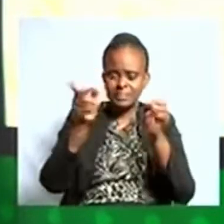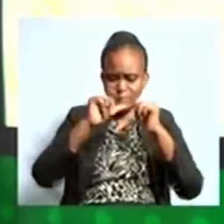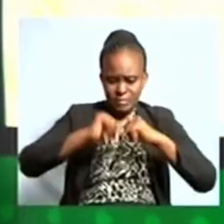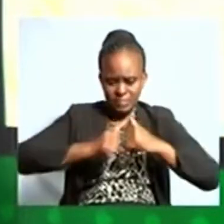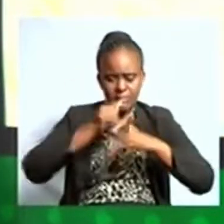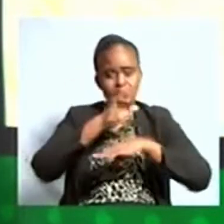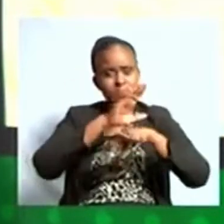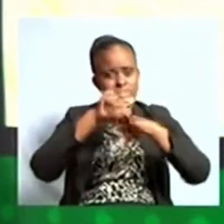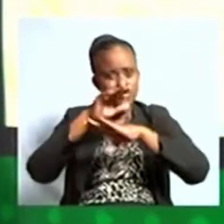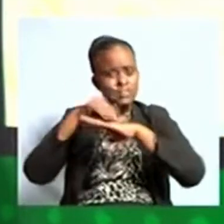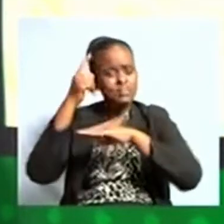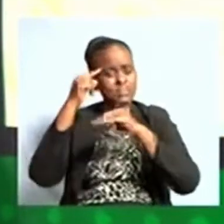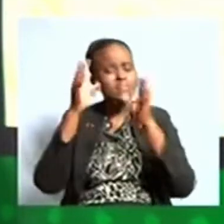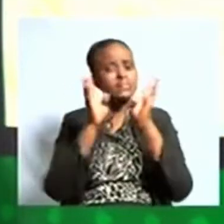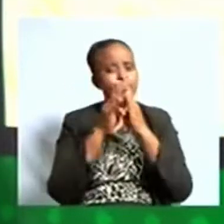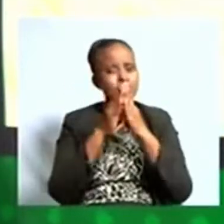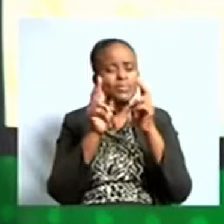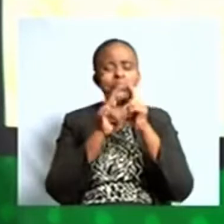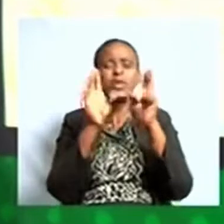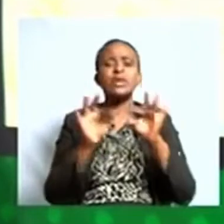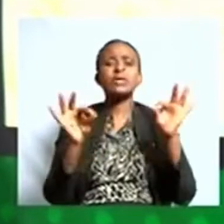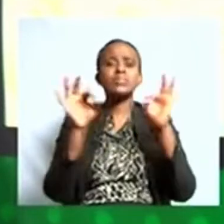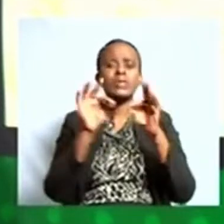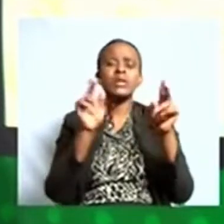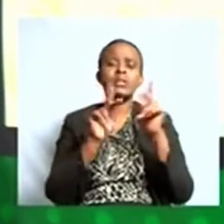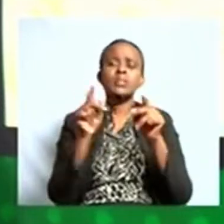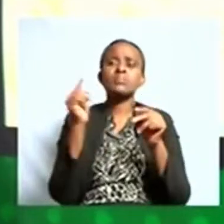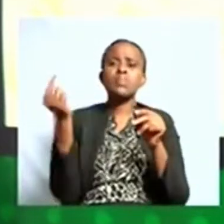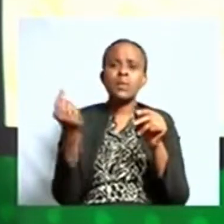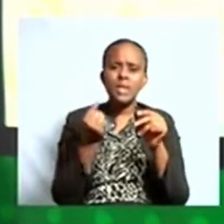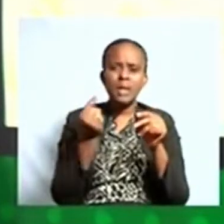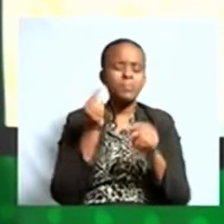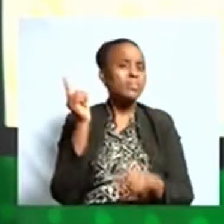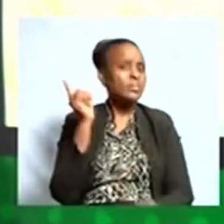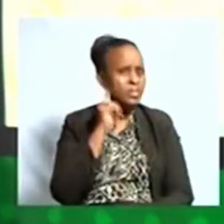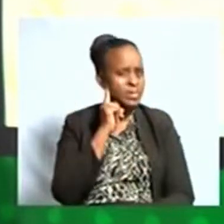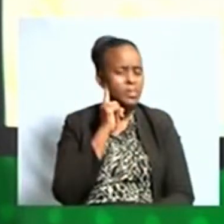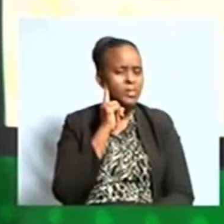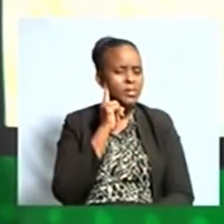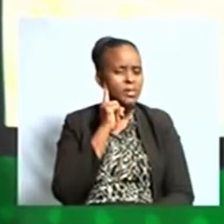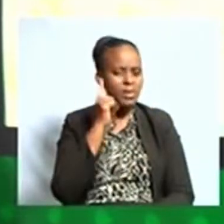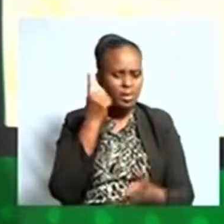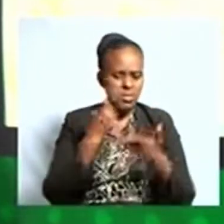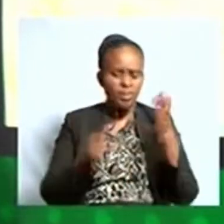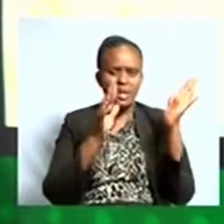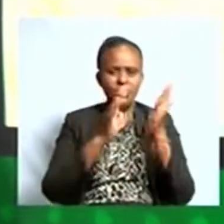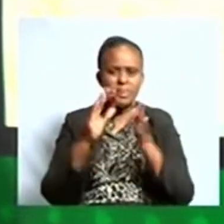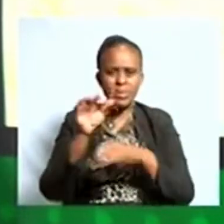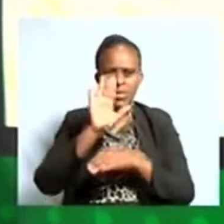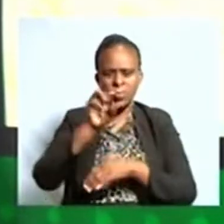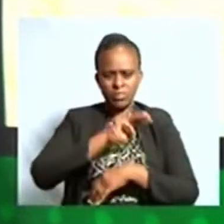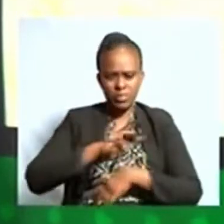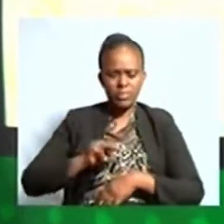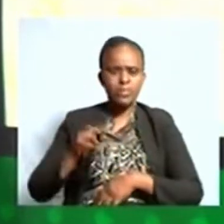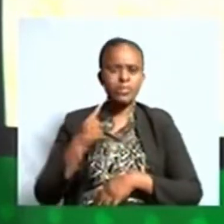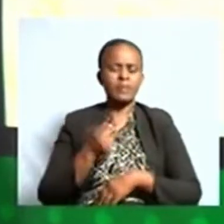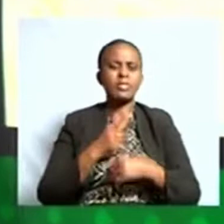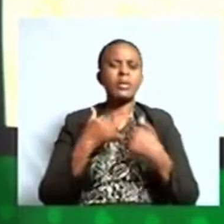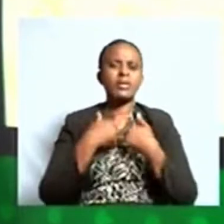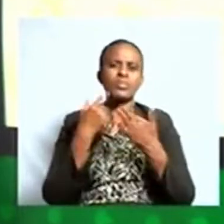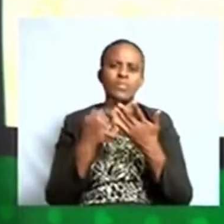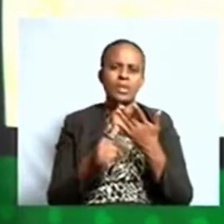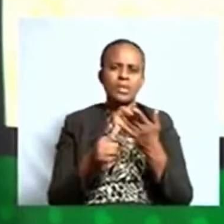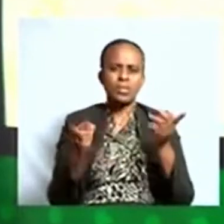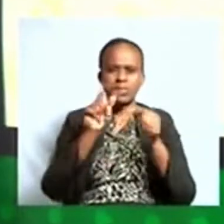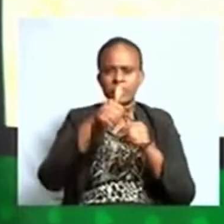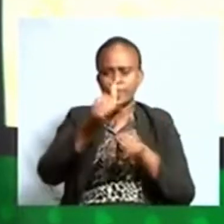for meetings, it's important that people come and listen to what plans their members of parliament have. Because when